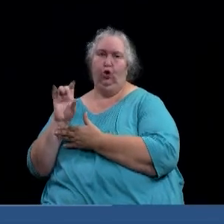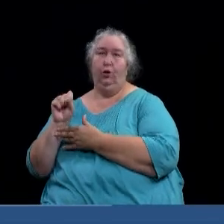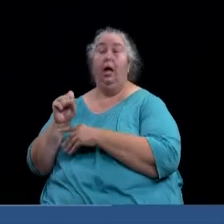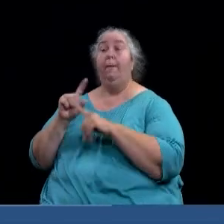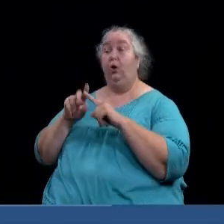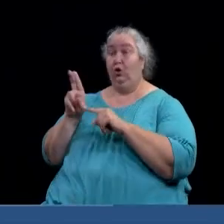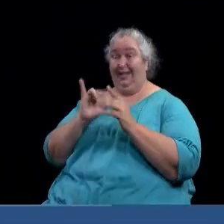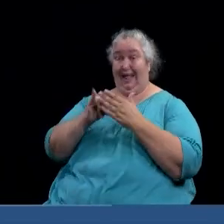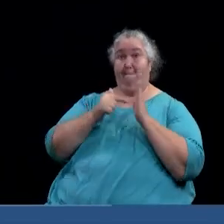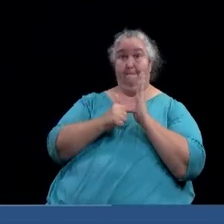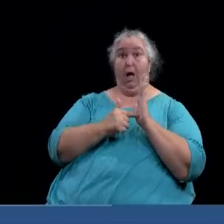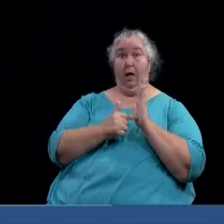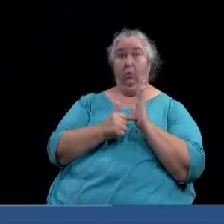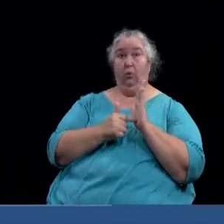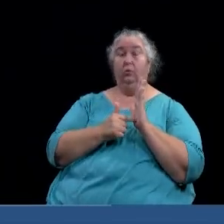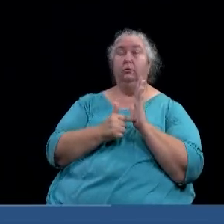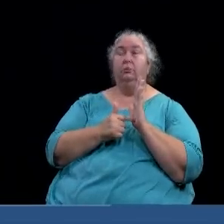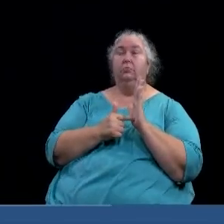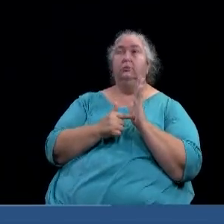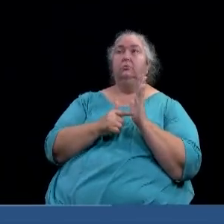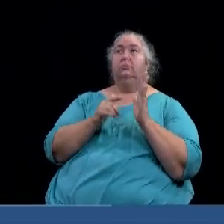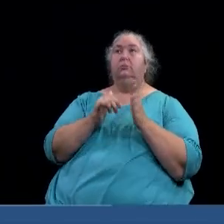fiscally advantageous property.